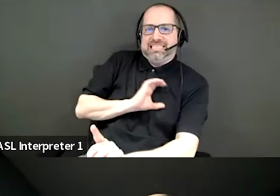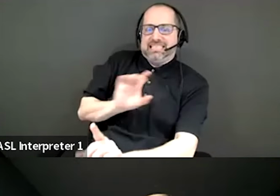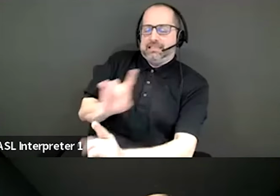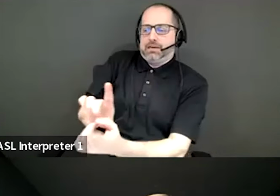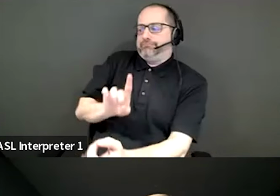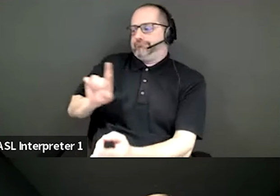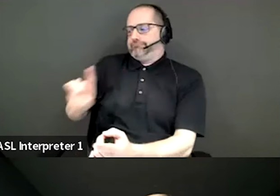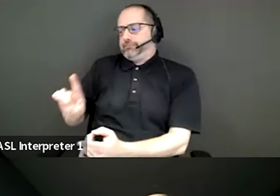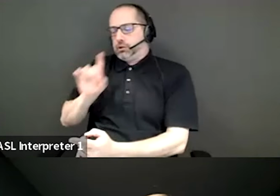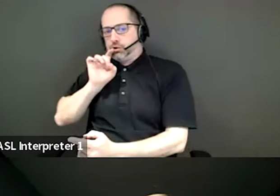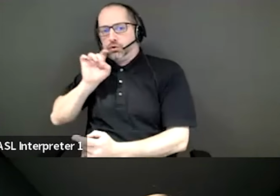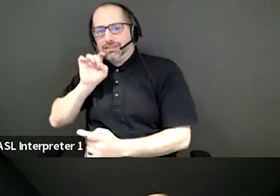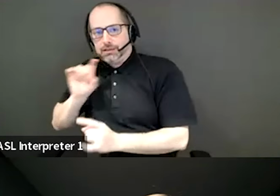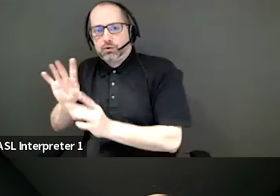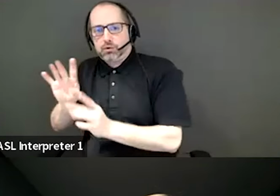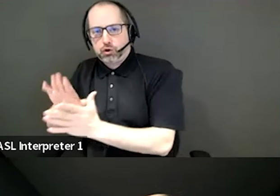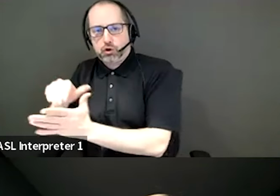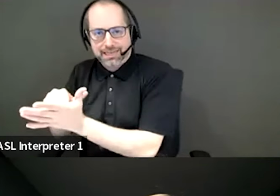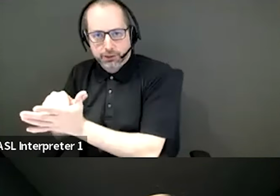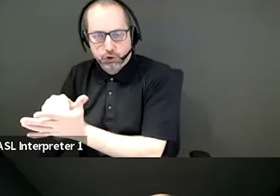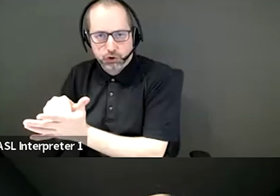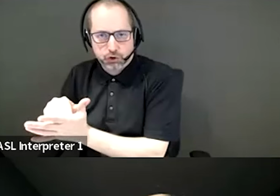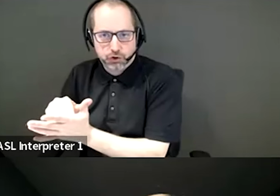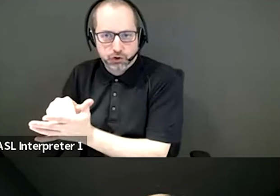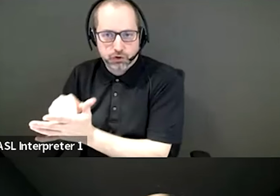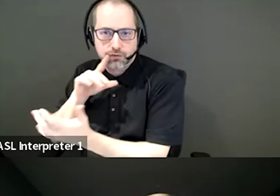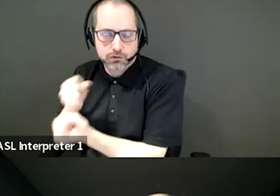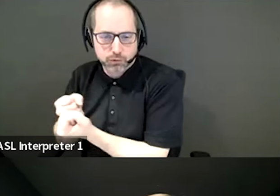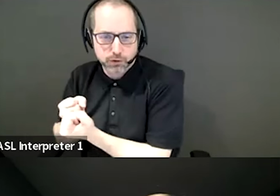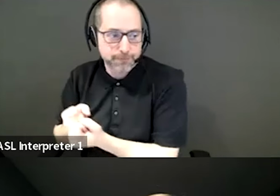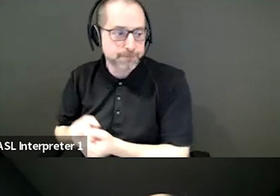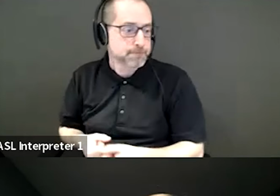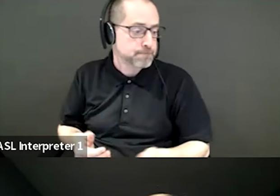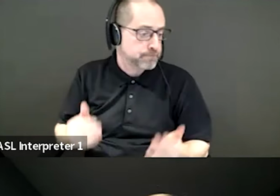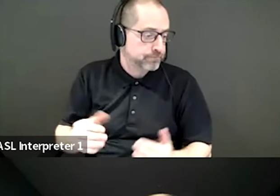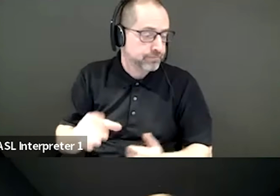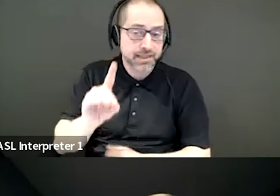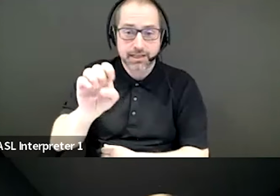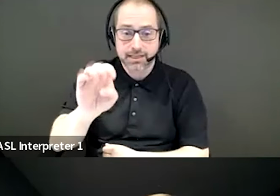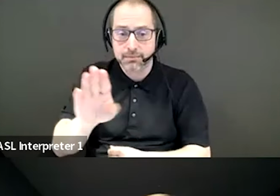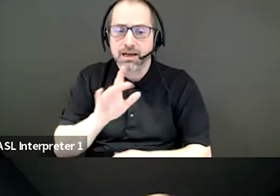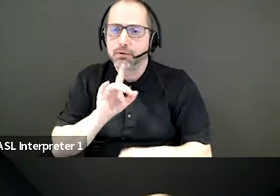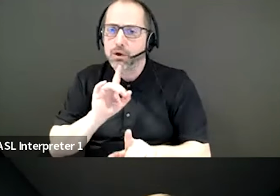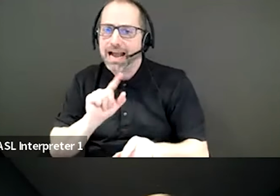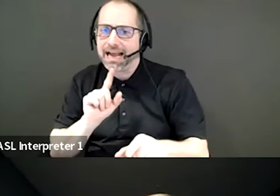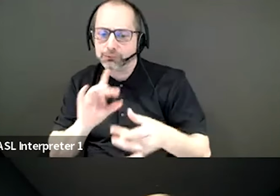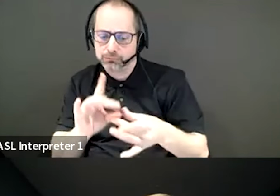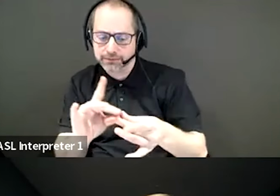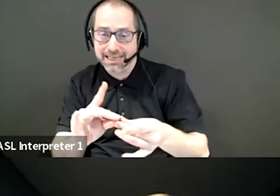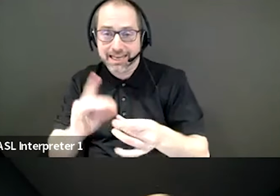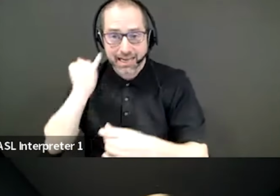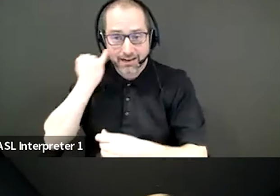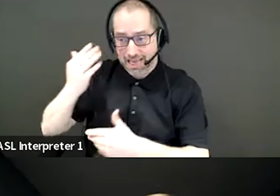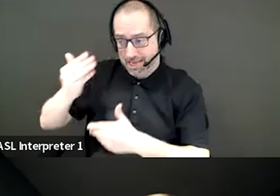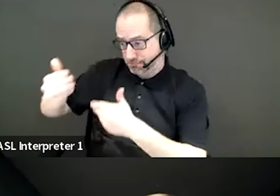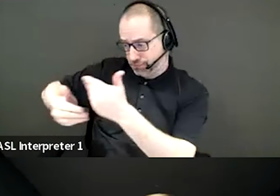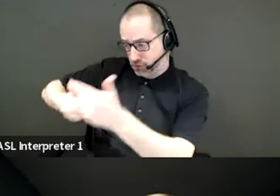Thank you. And I will add to that, you know, when processes are opaque, when it's not